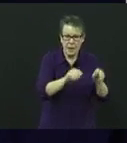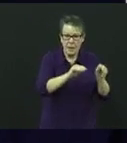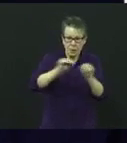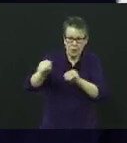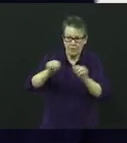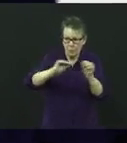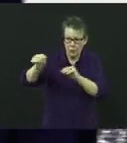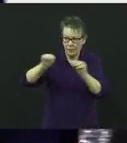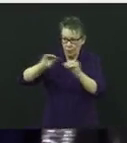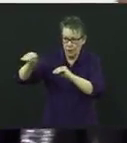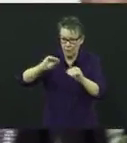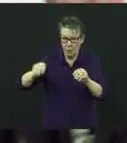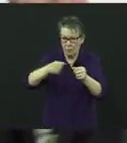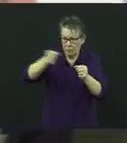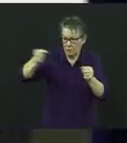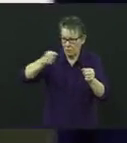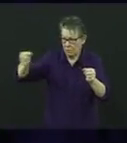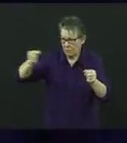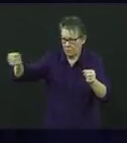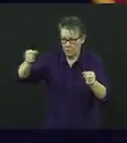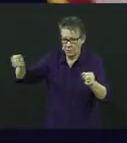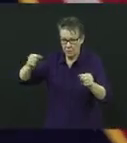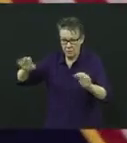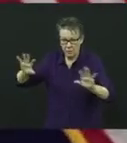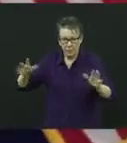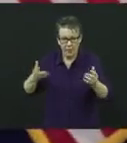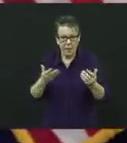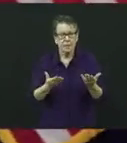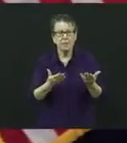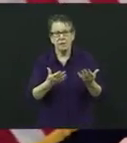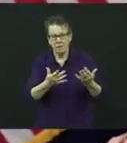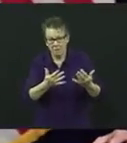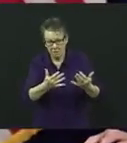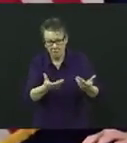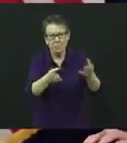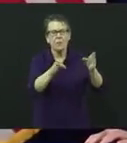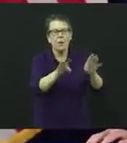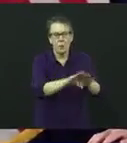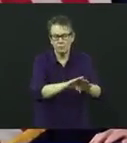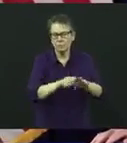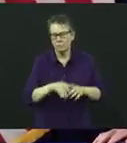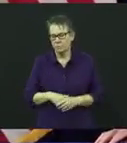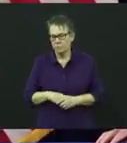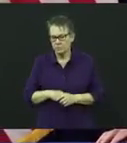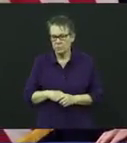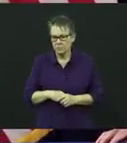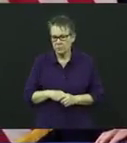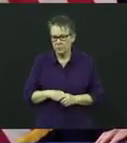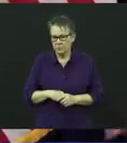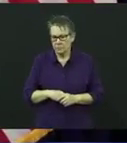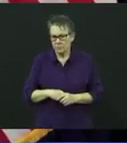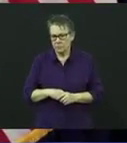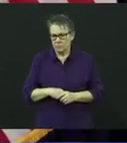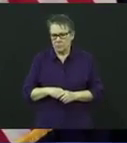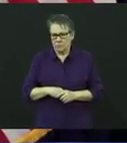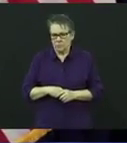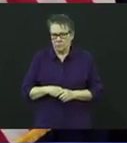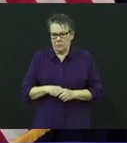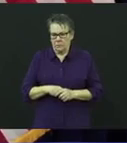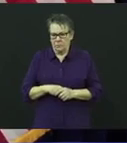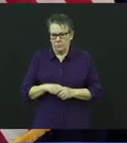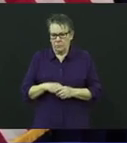Question of how much. I'm going to let Dr. Lifshitz answer that. Just remember one thing